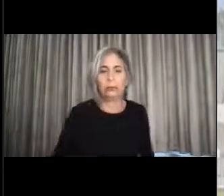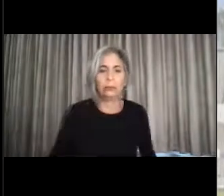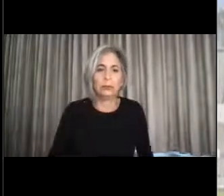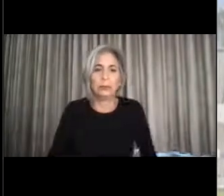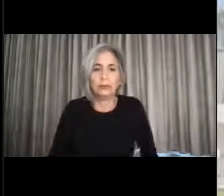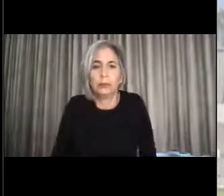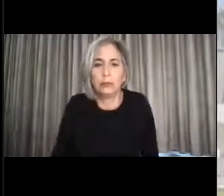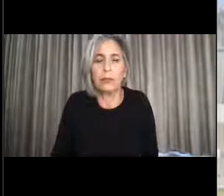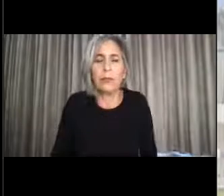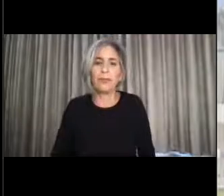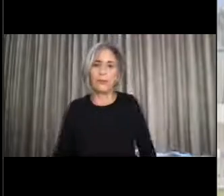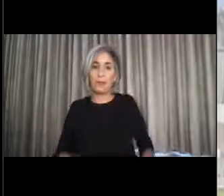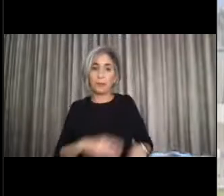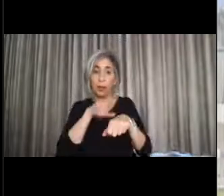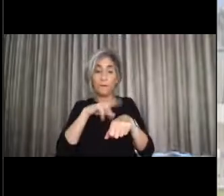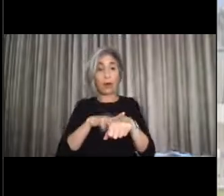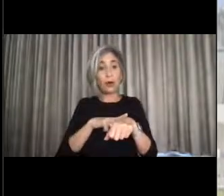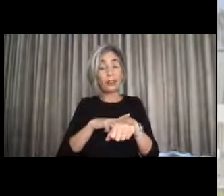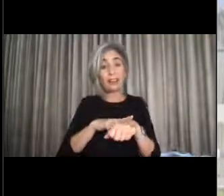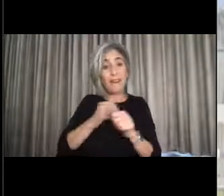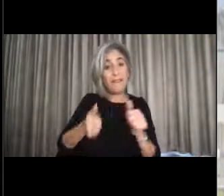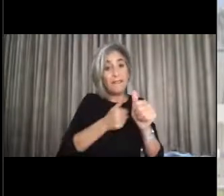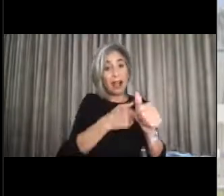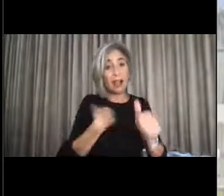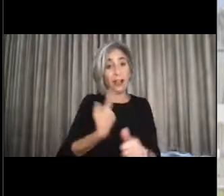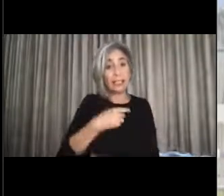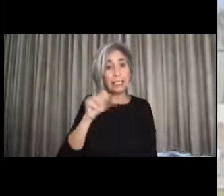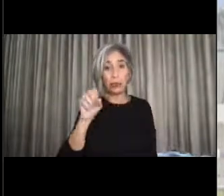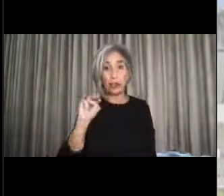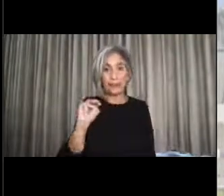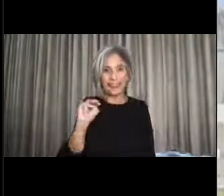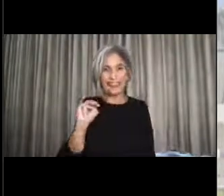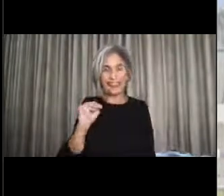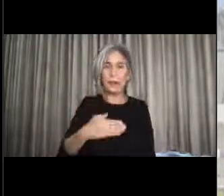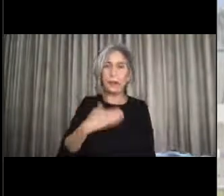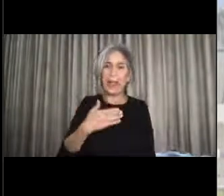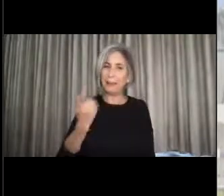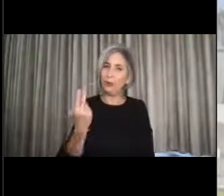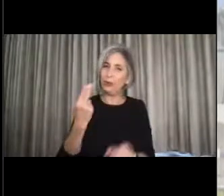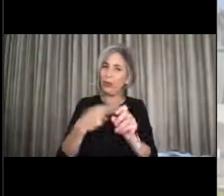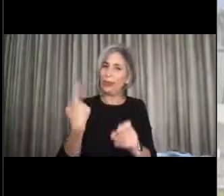And then, of course, feel free to follow us on social media. We'd be happy to have you.